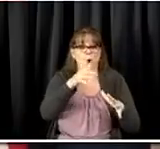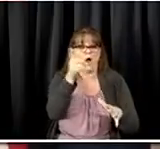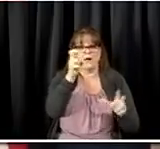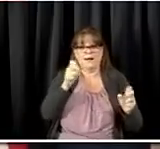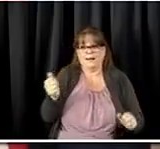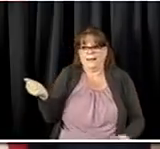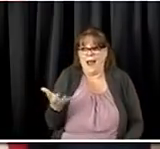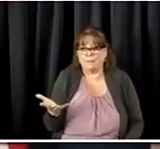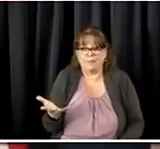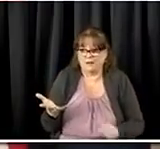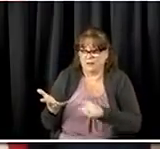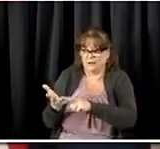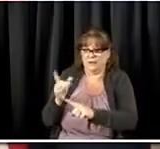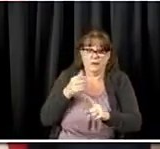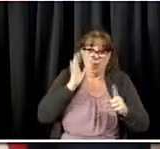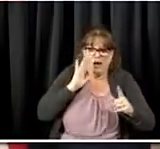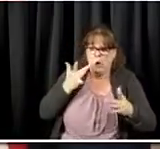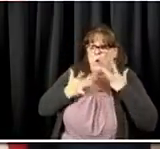members.